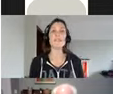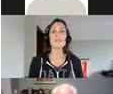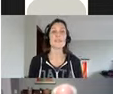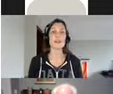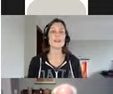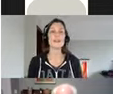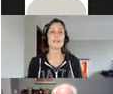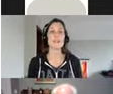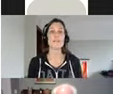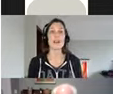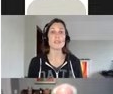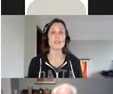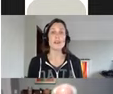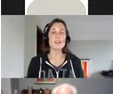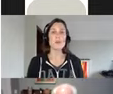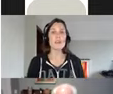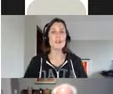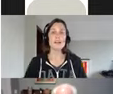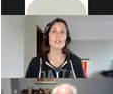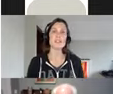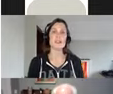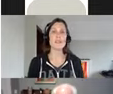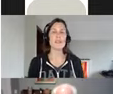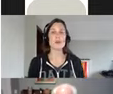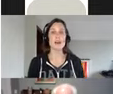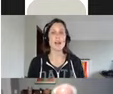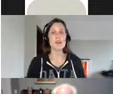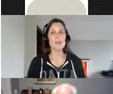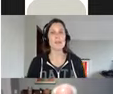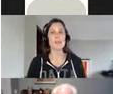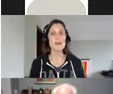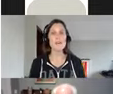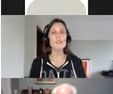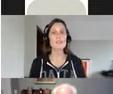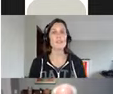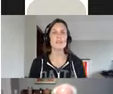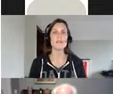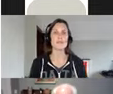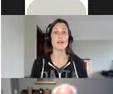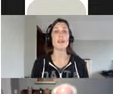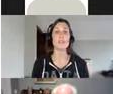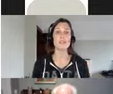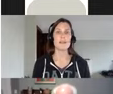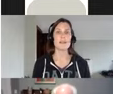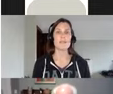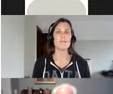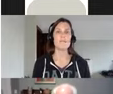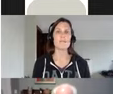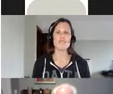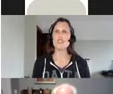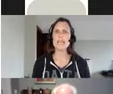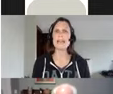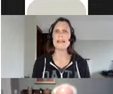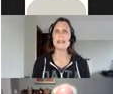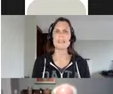in self-service analytics environments. You know, we are consciously thinking about how to make it hard for you to violate